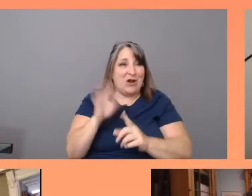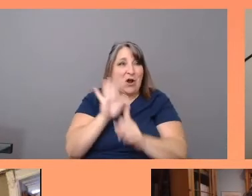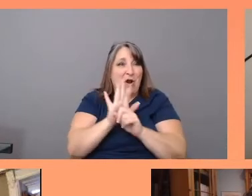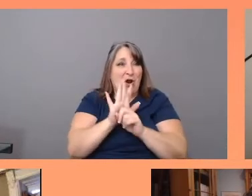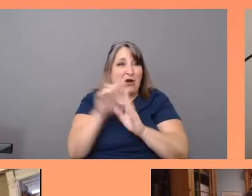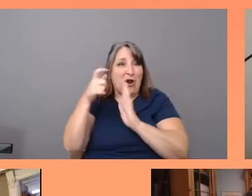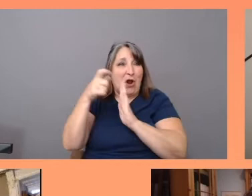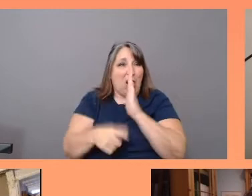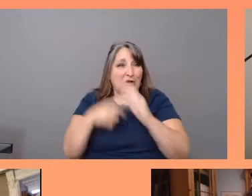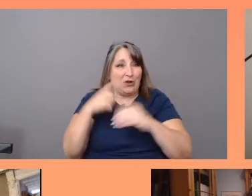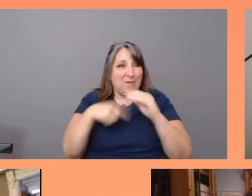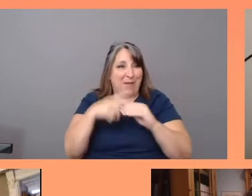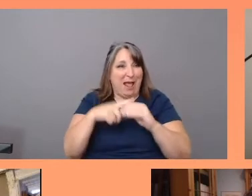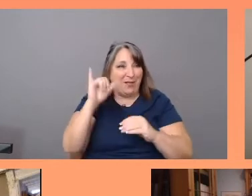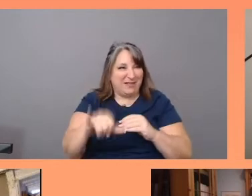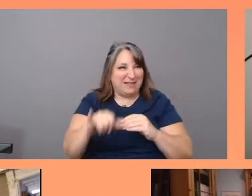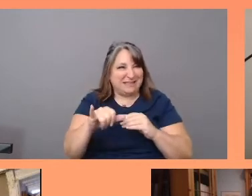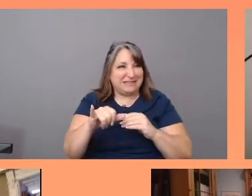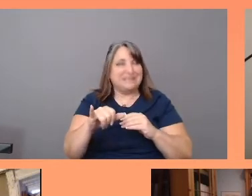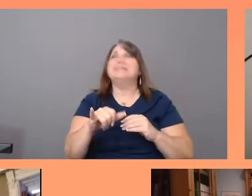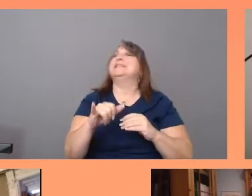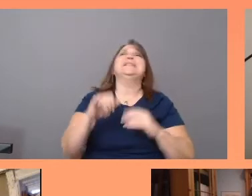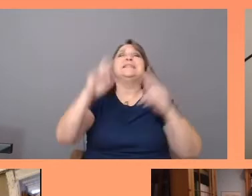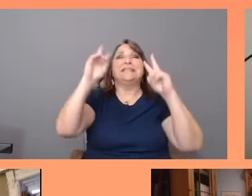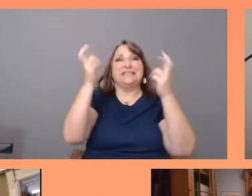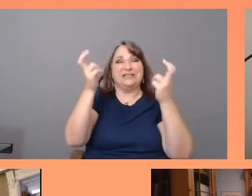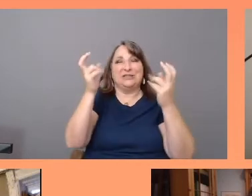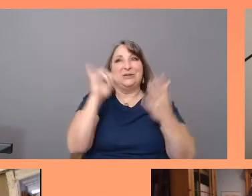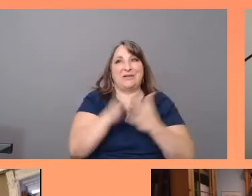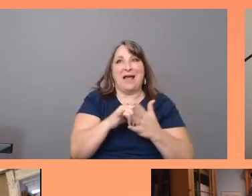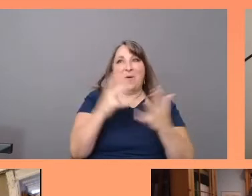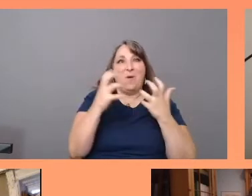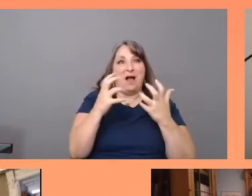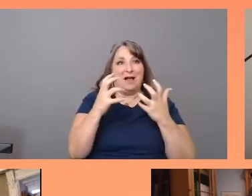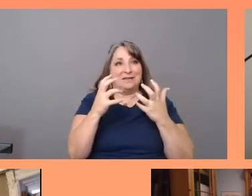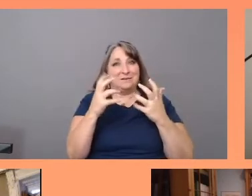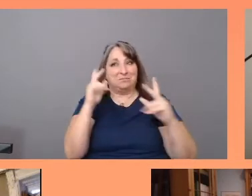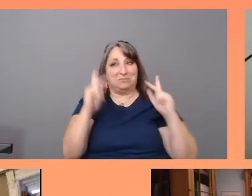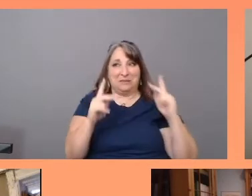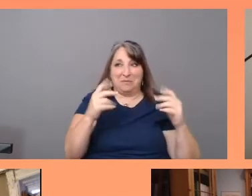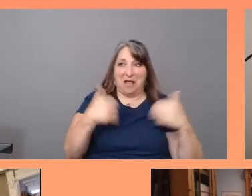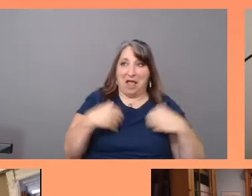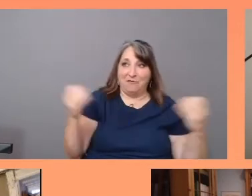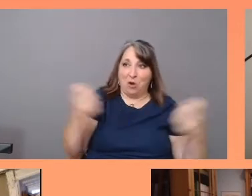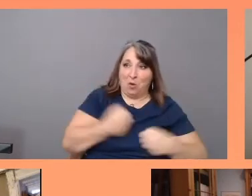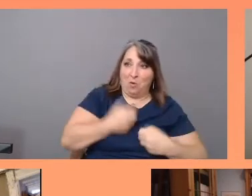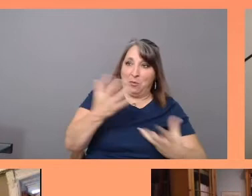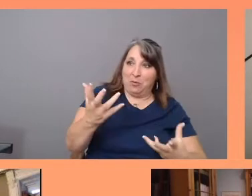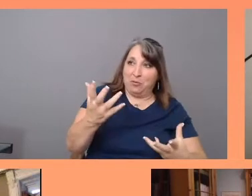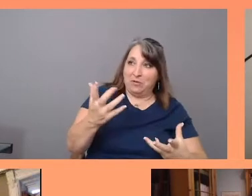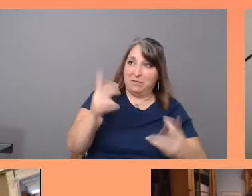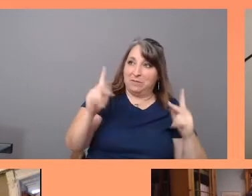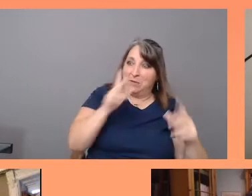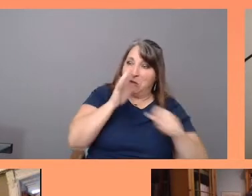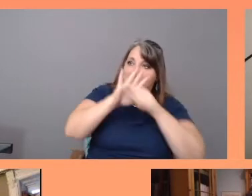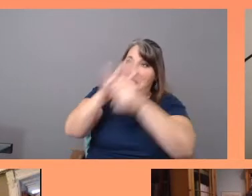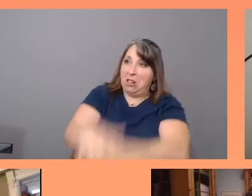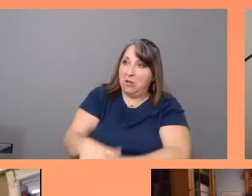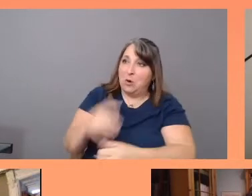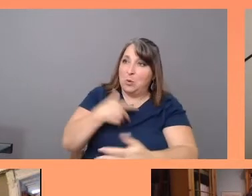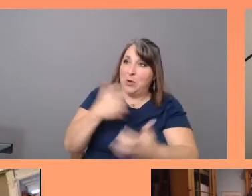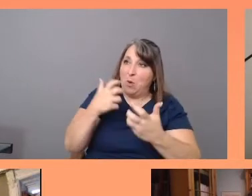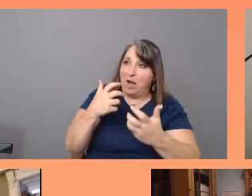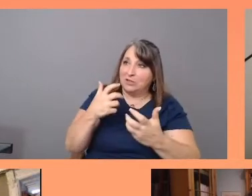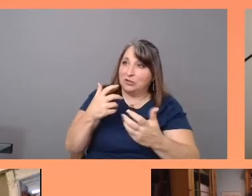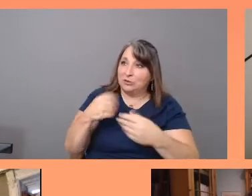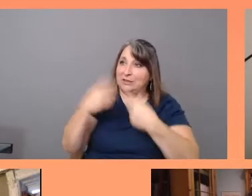article on this issue, that seeks to give a voice to the voiceless, which is not,